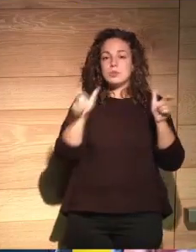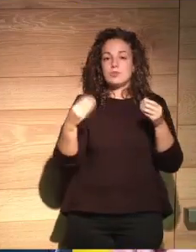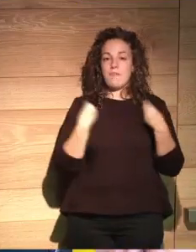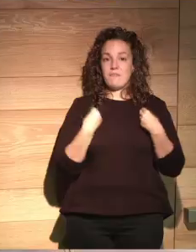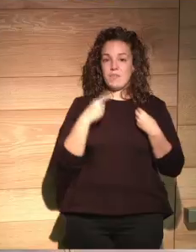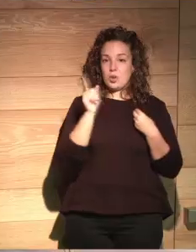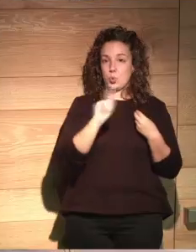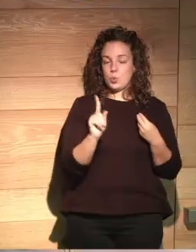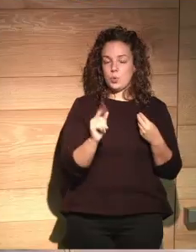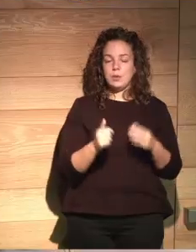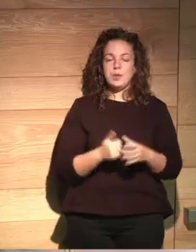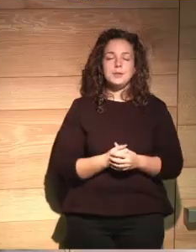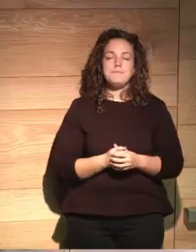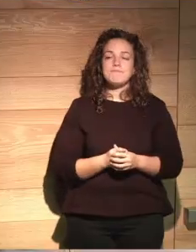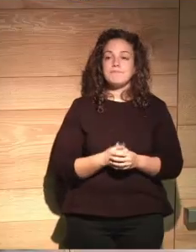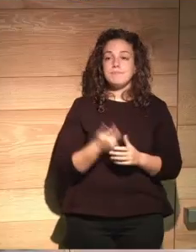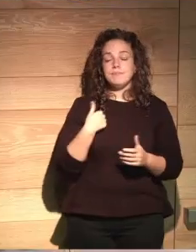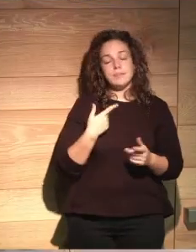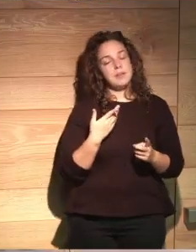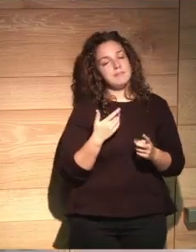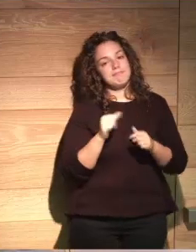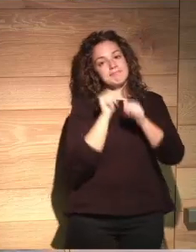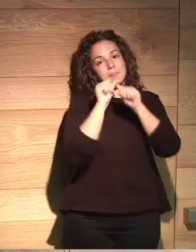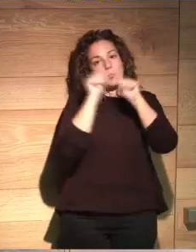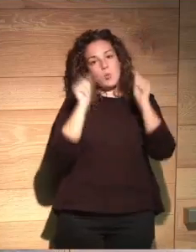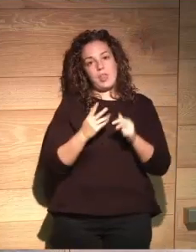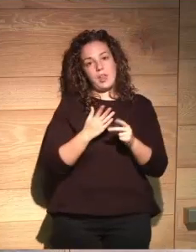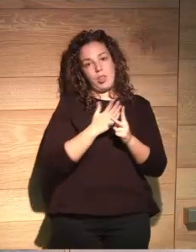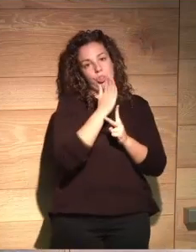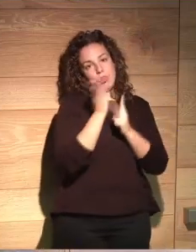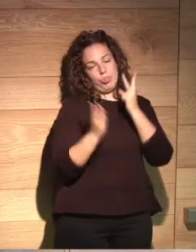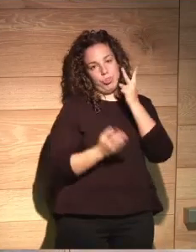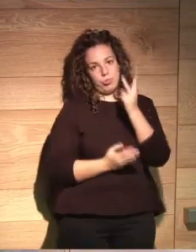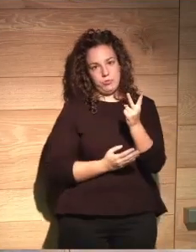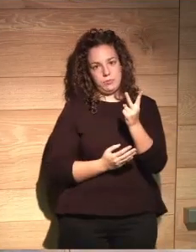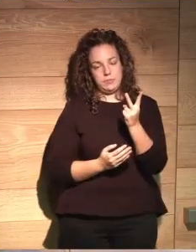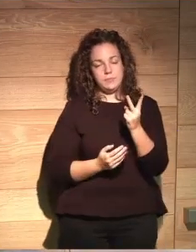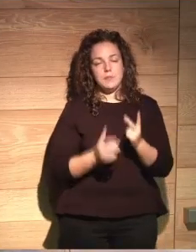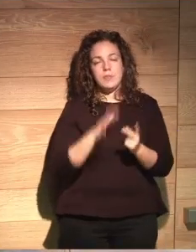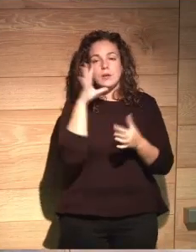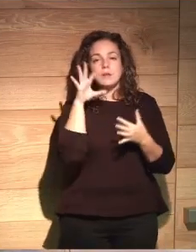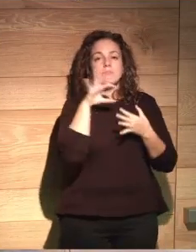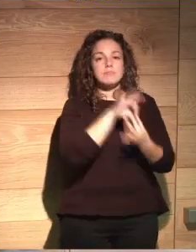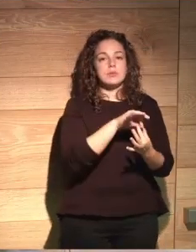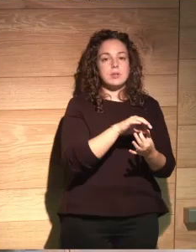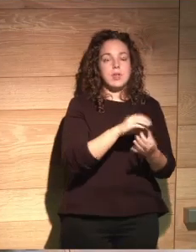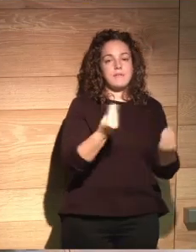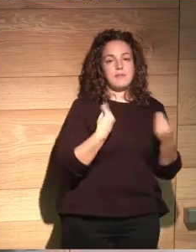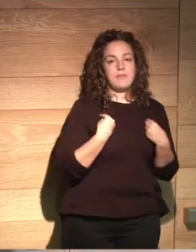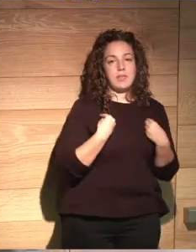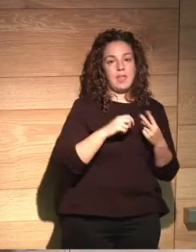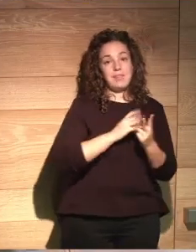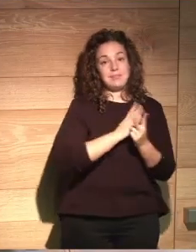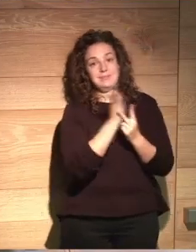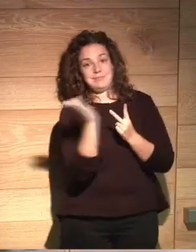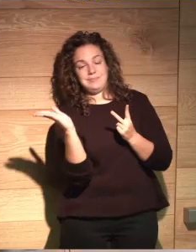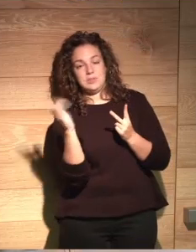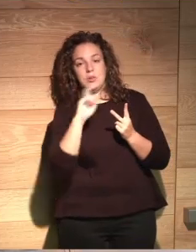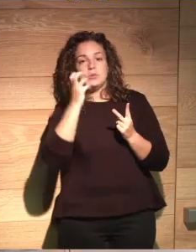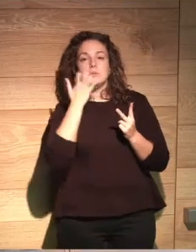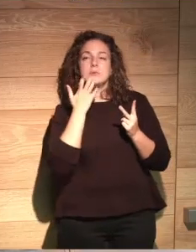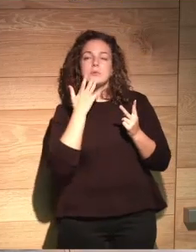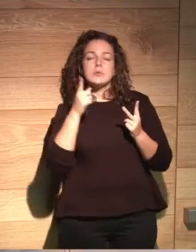risks derived from this phenomenon, the gentrification, etc.? So there are two modalities. One is connected to